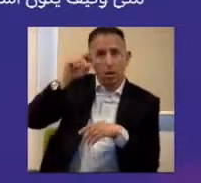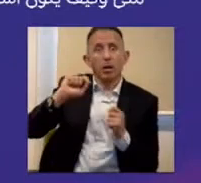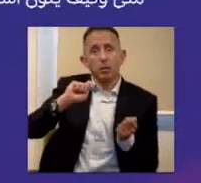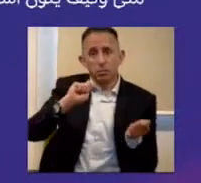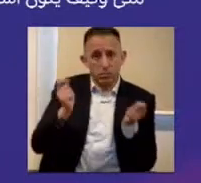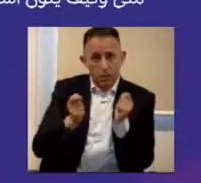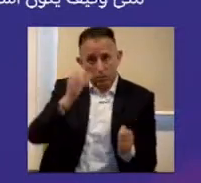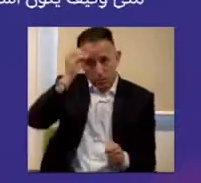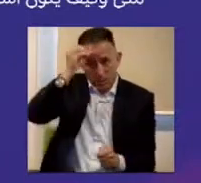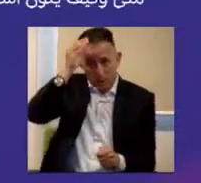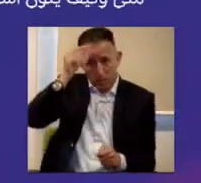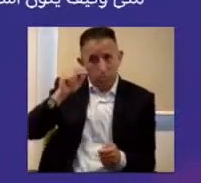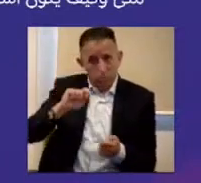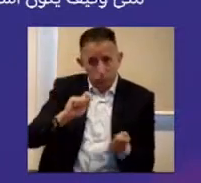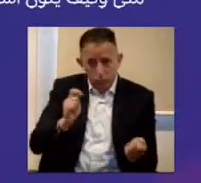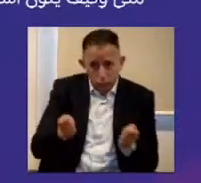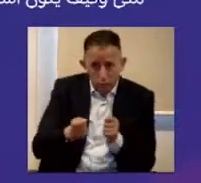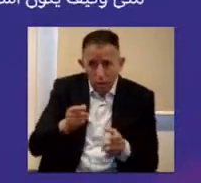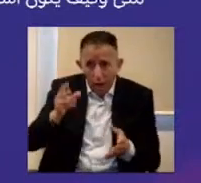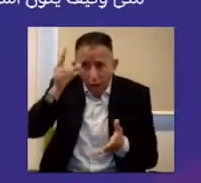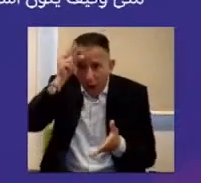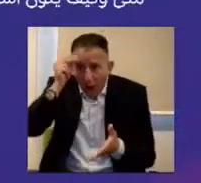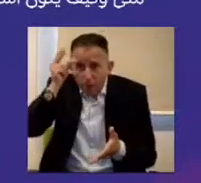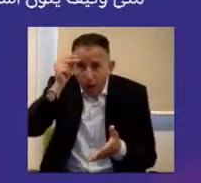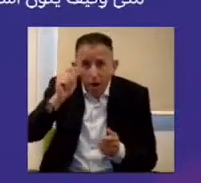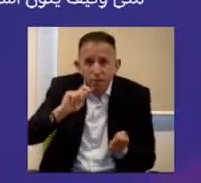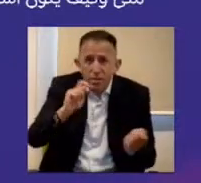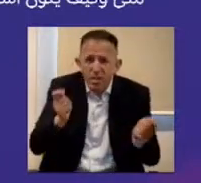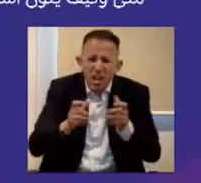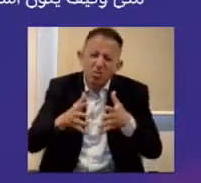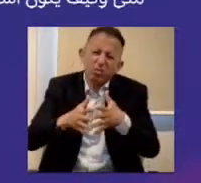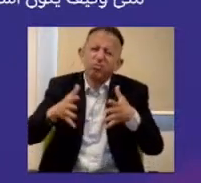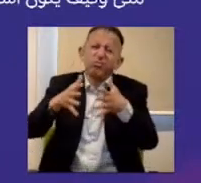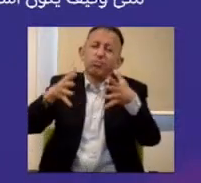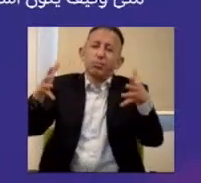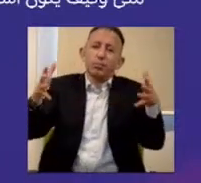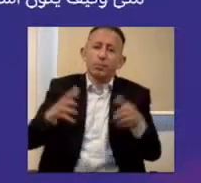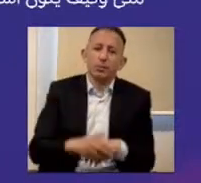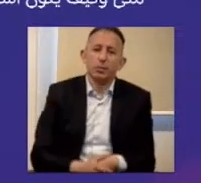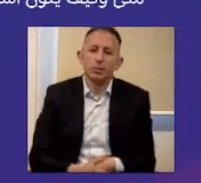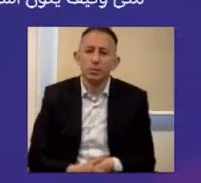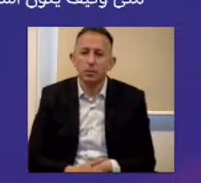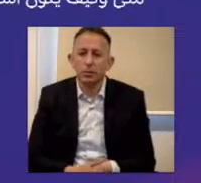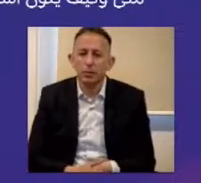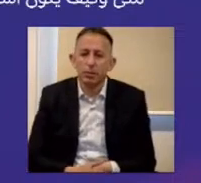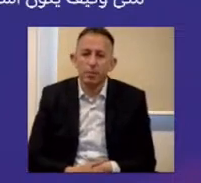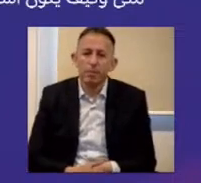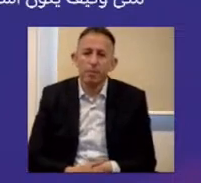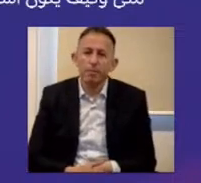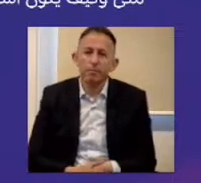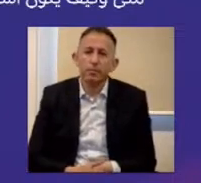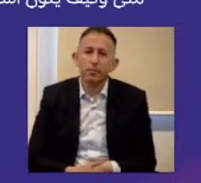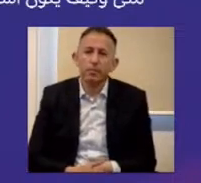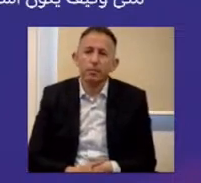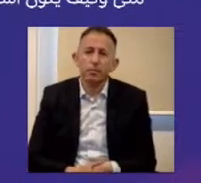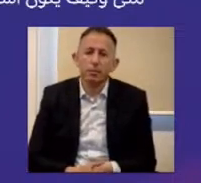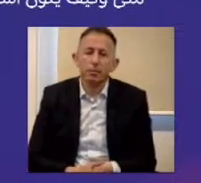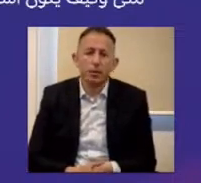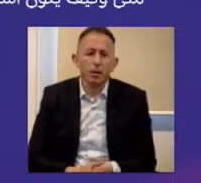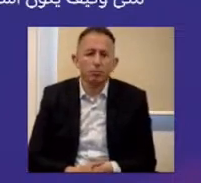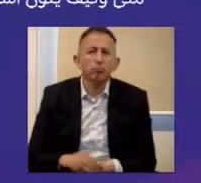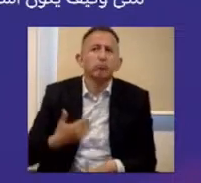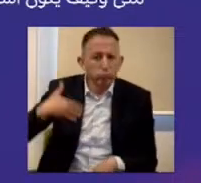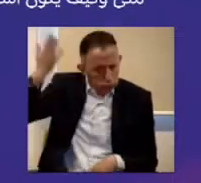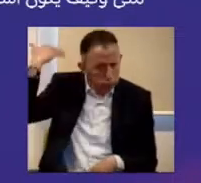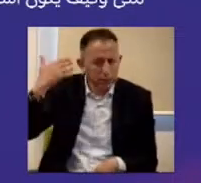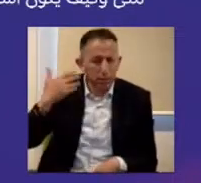searched. Knowledge used to be scarce and difficult to access. It's not the case anymore. You just have to click and you have access to the